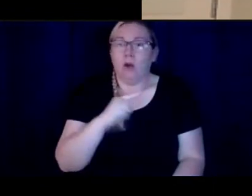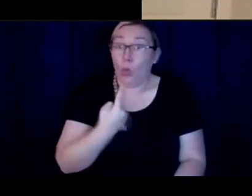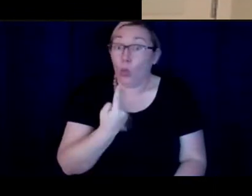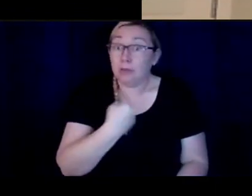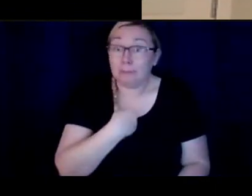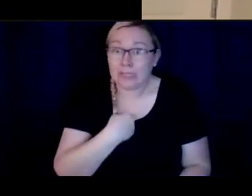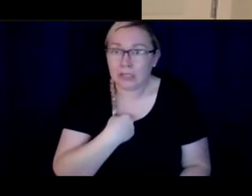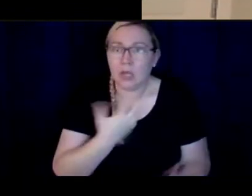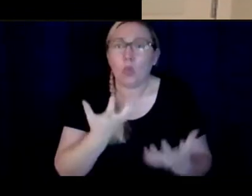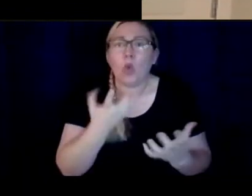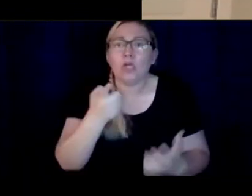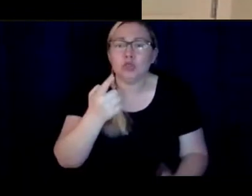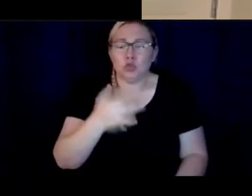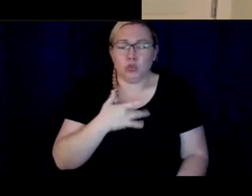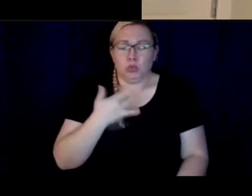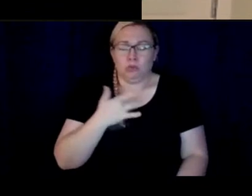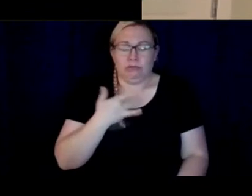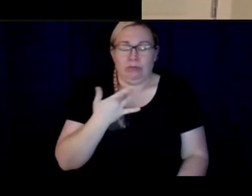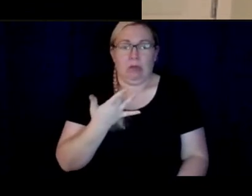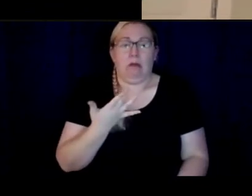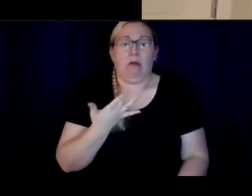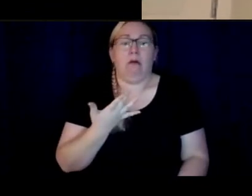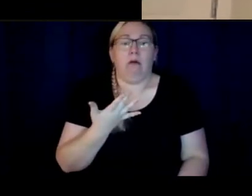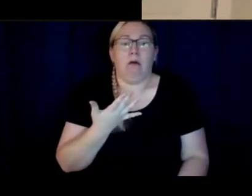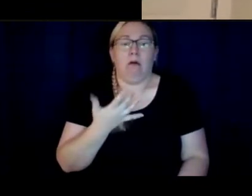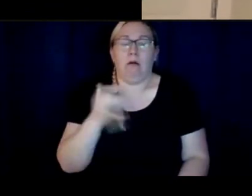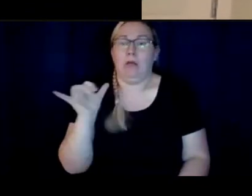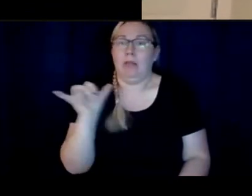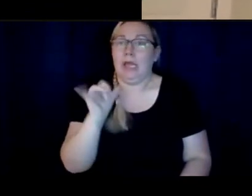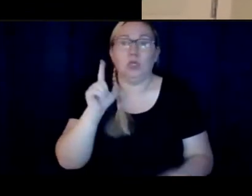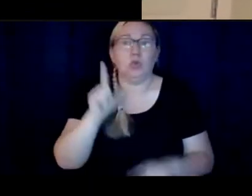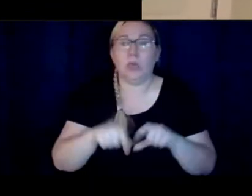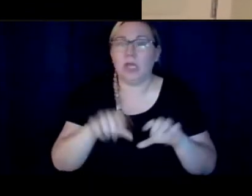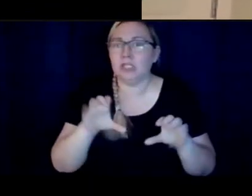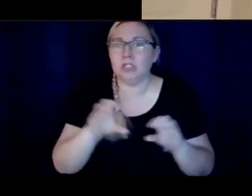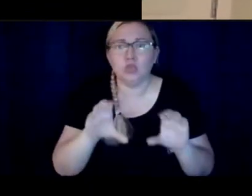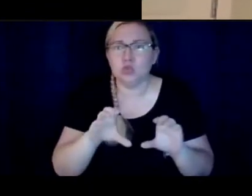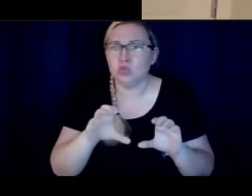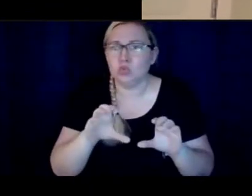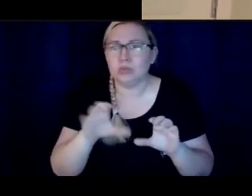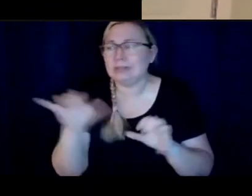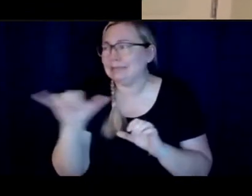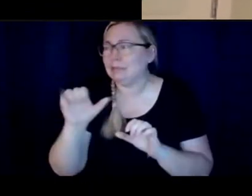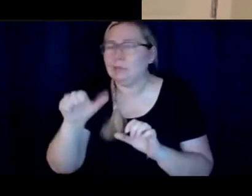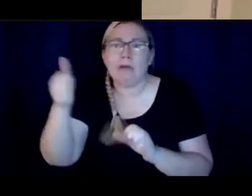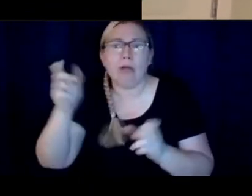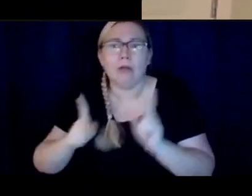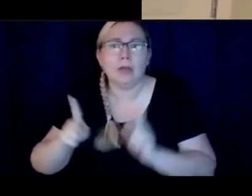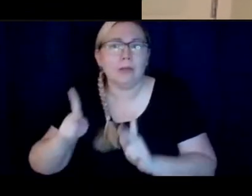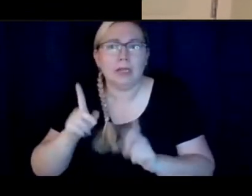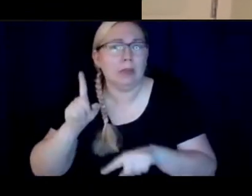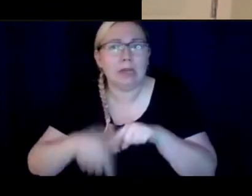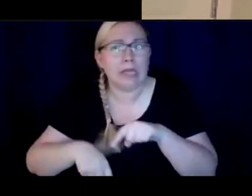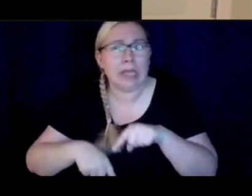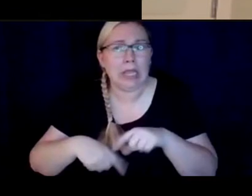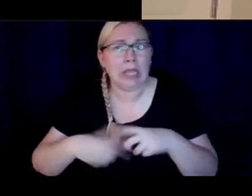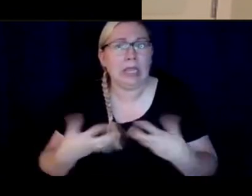They want you to feel like you can't do to other people. That's how, you know,